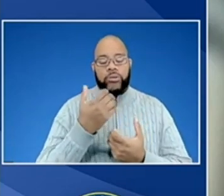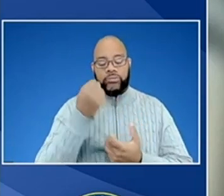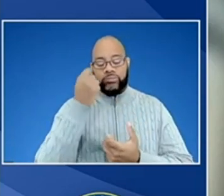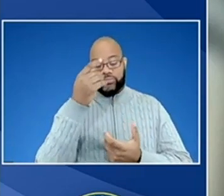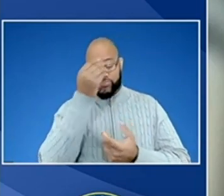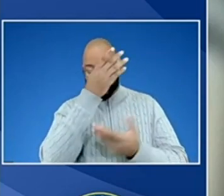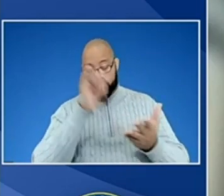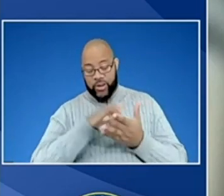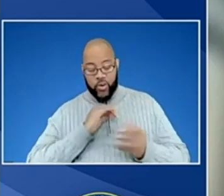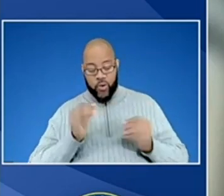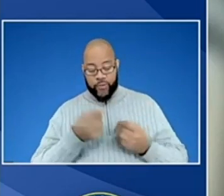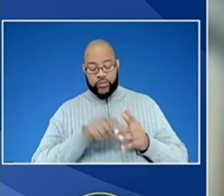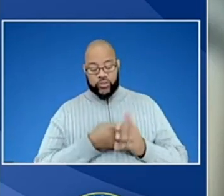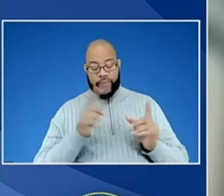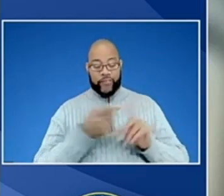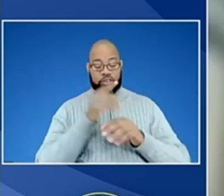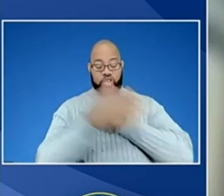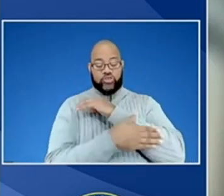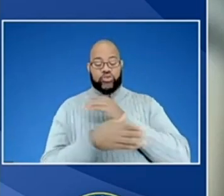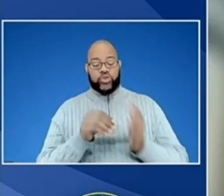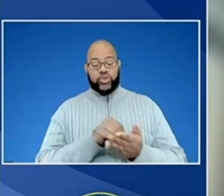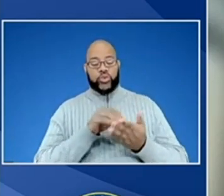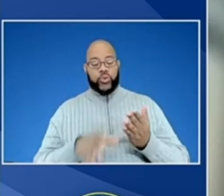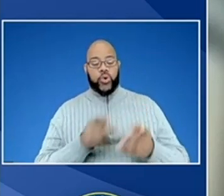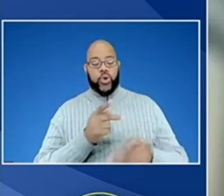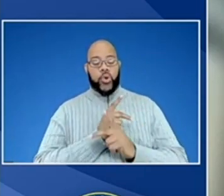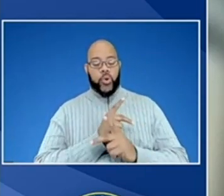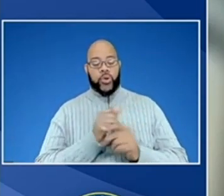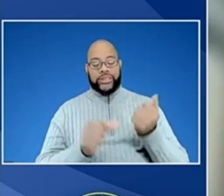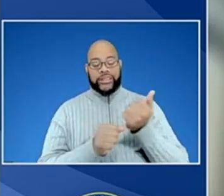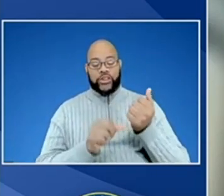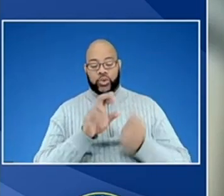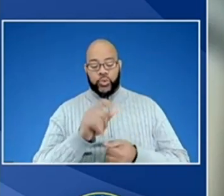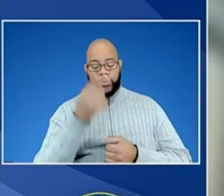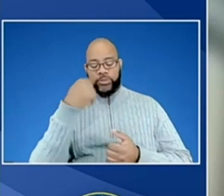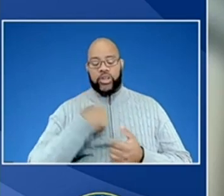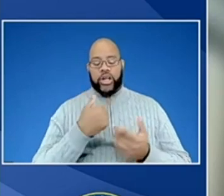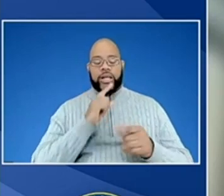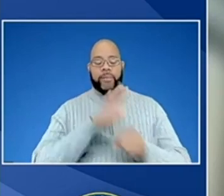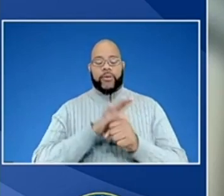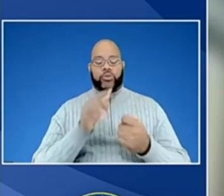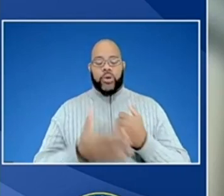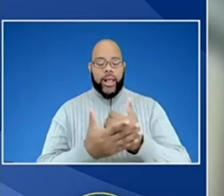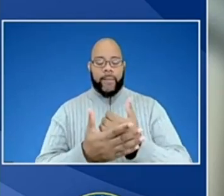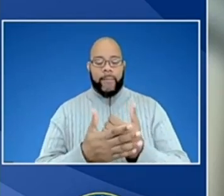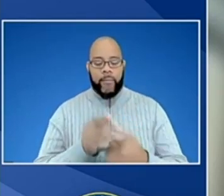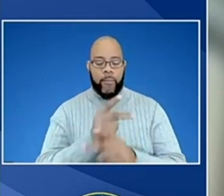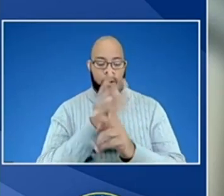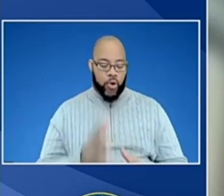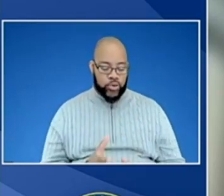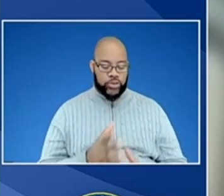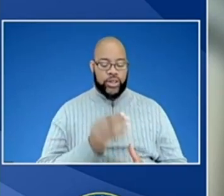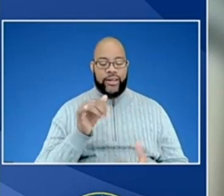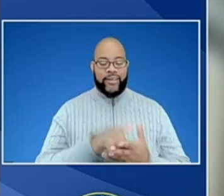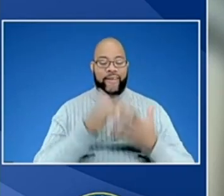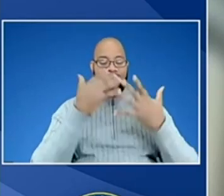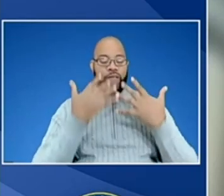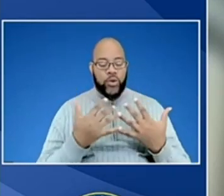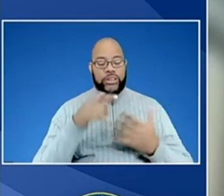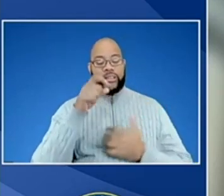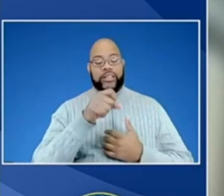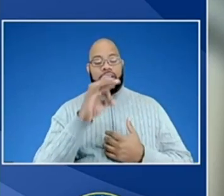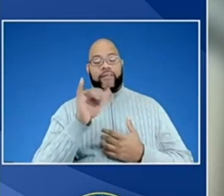office started the first in the country student loan assistance unit because of our commitment to helping student loan borrowers and the unfortunate necessity